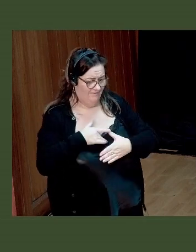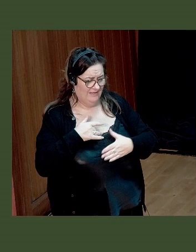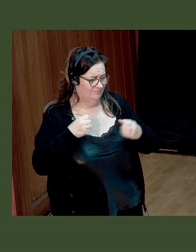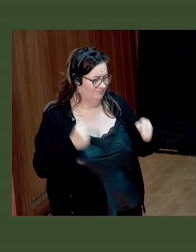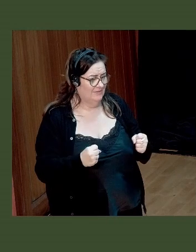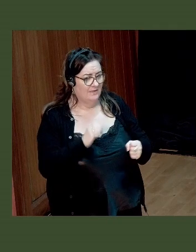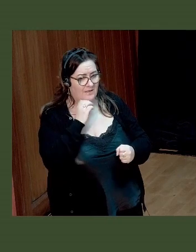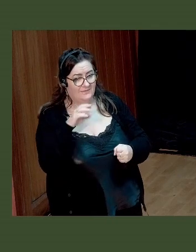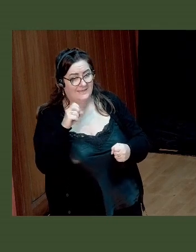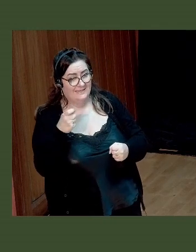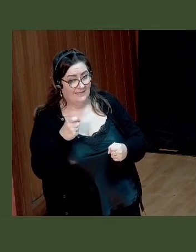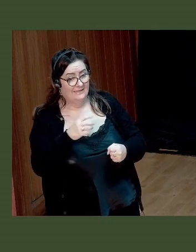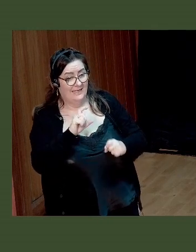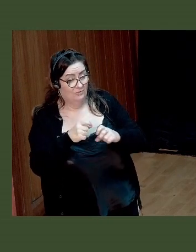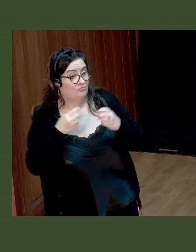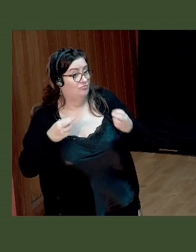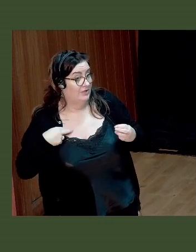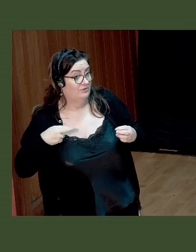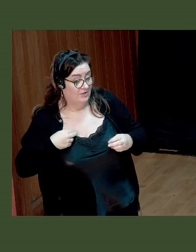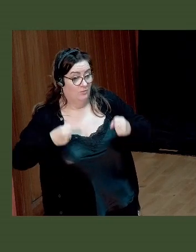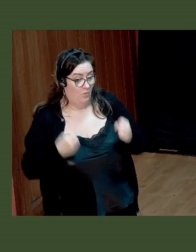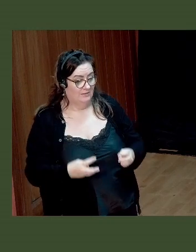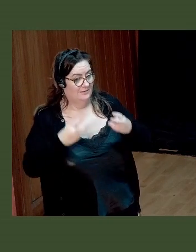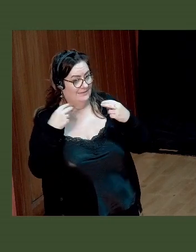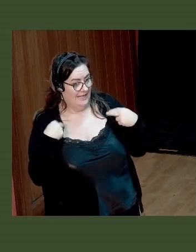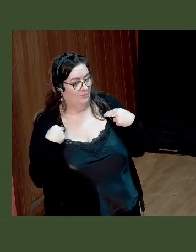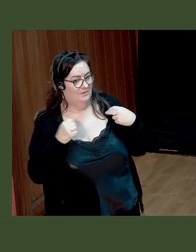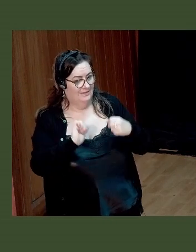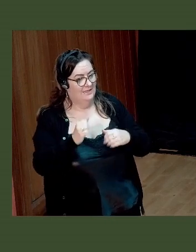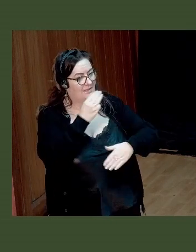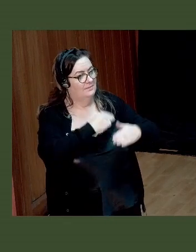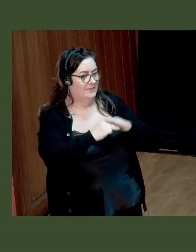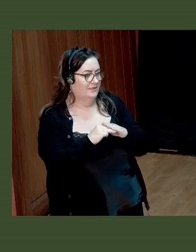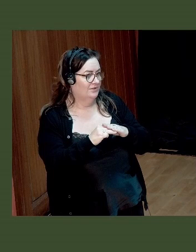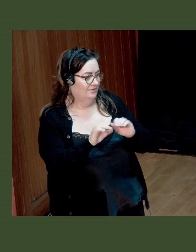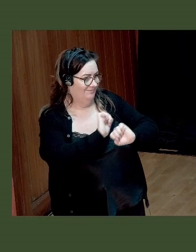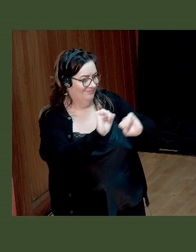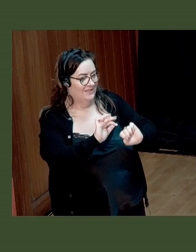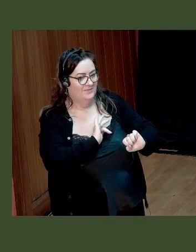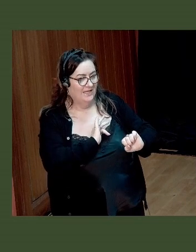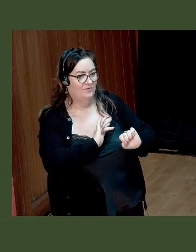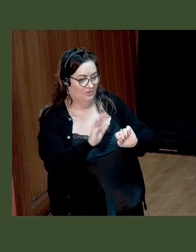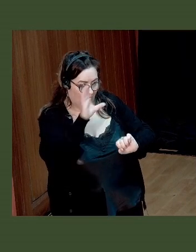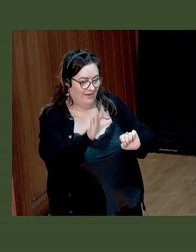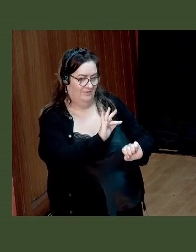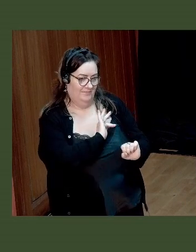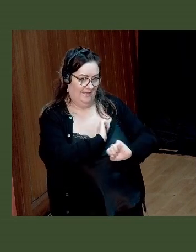the Executive Council are really interested in the language question, it is high time that the ministers themselves should take the matter in